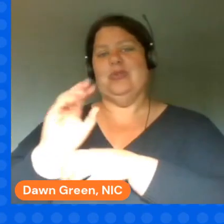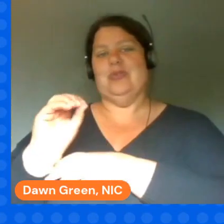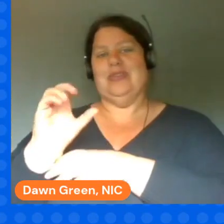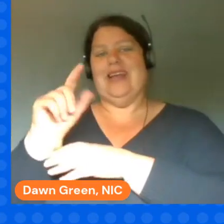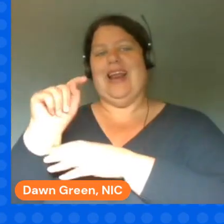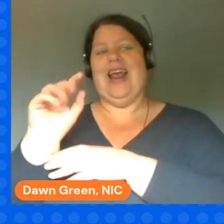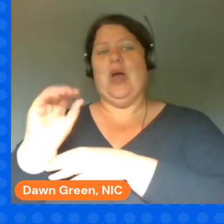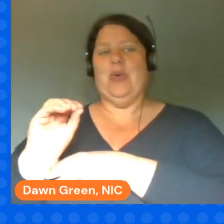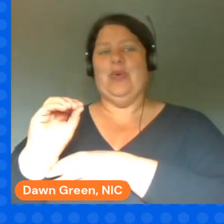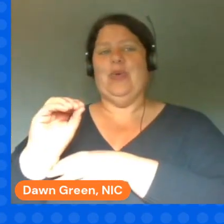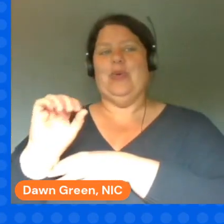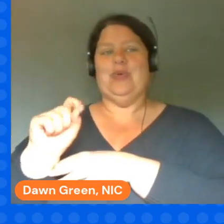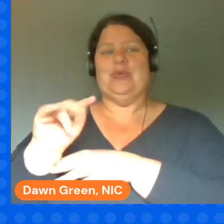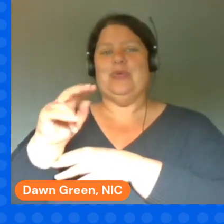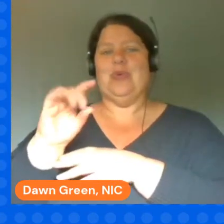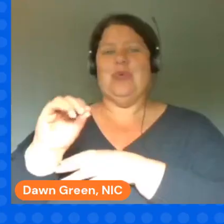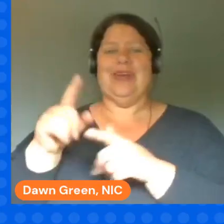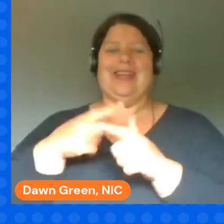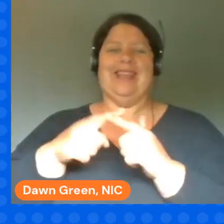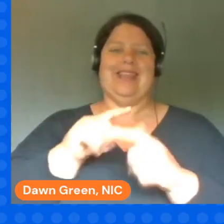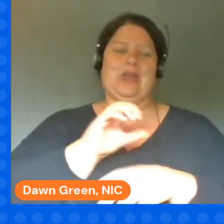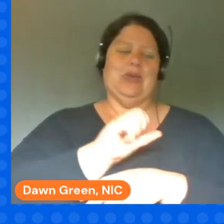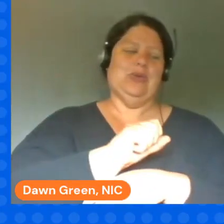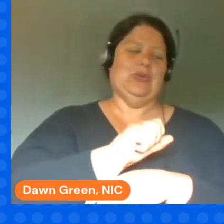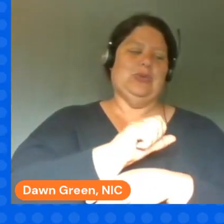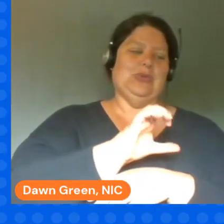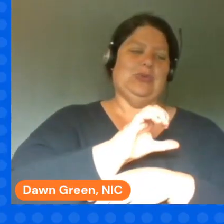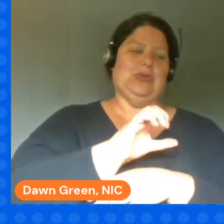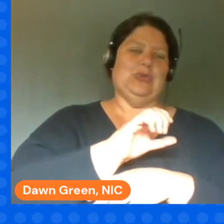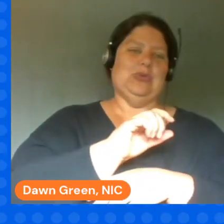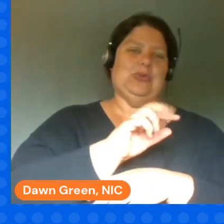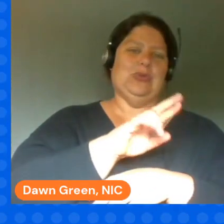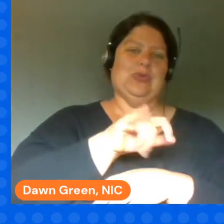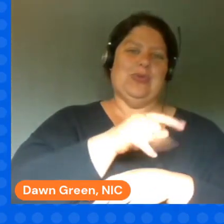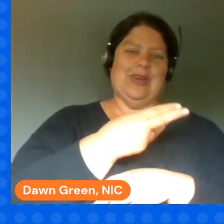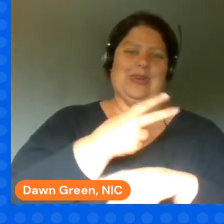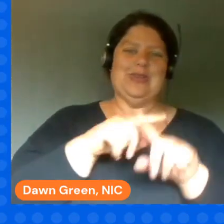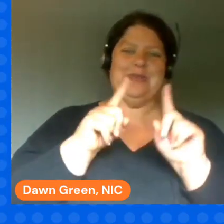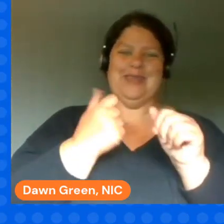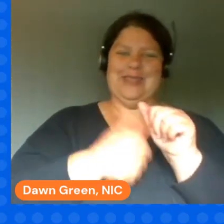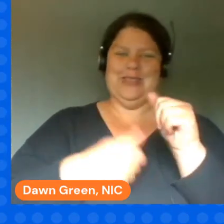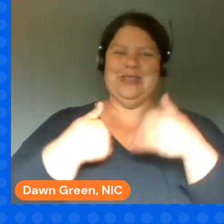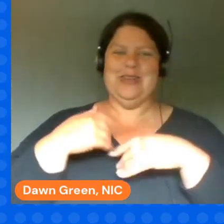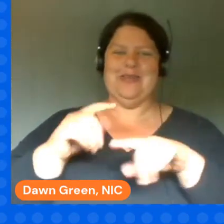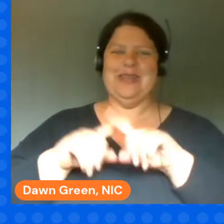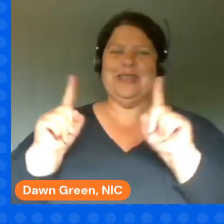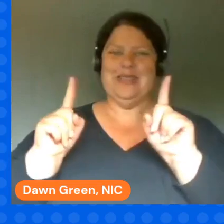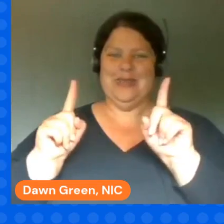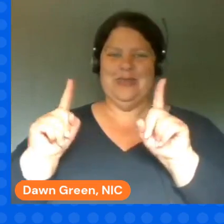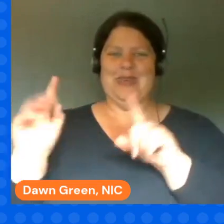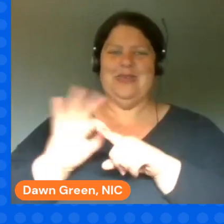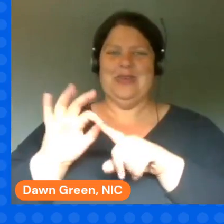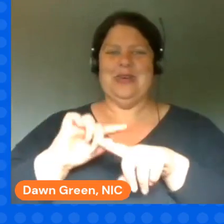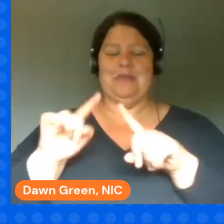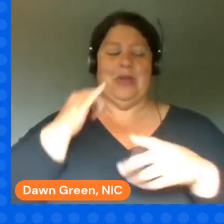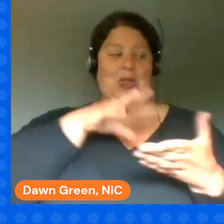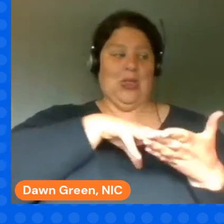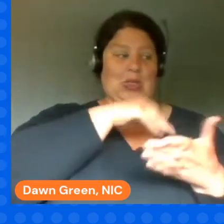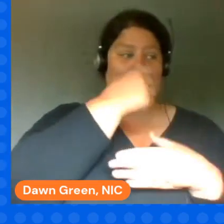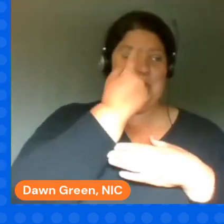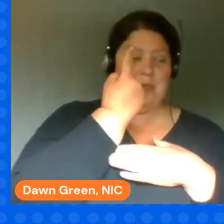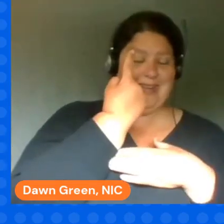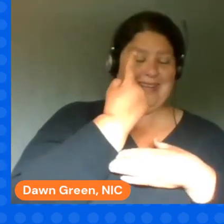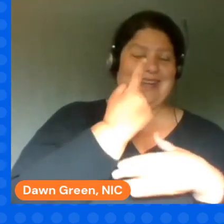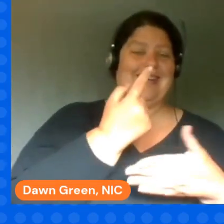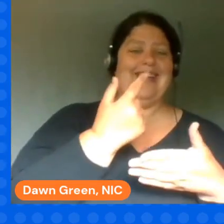and then Scratch. So it could, but they each have different features, but learning one helps you then get creative